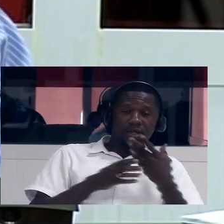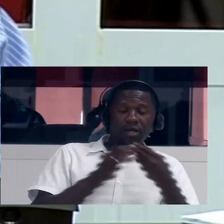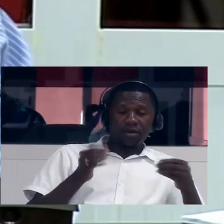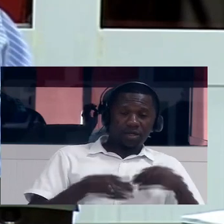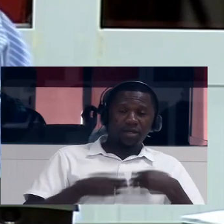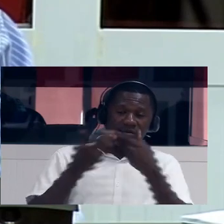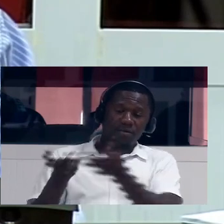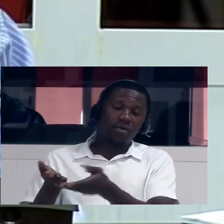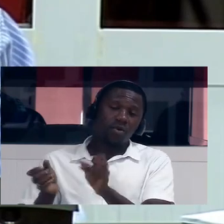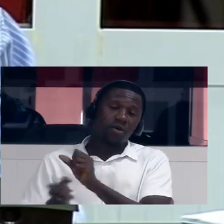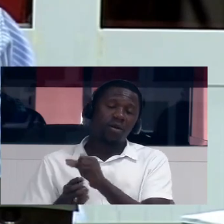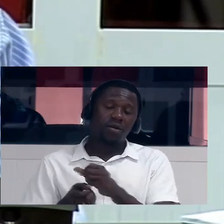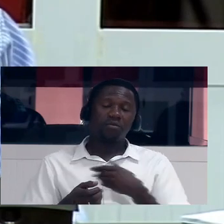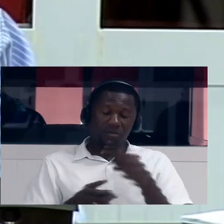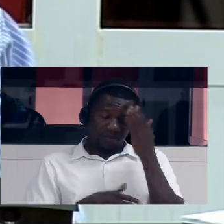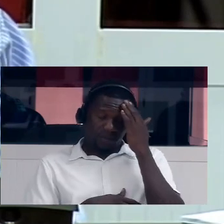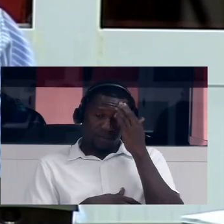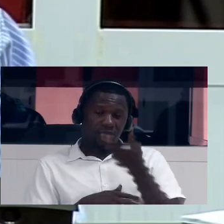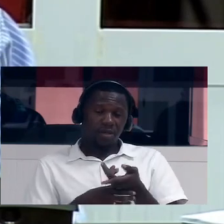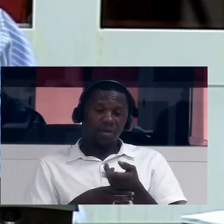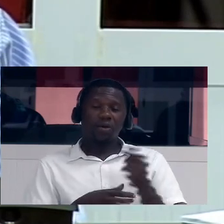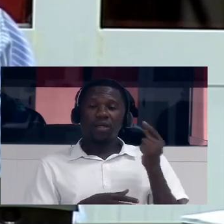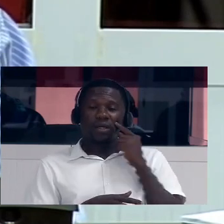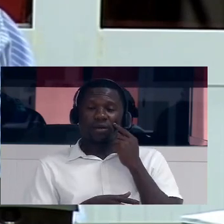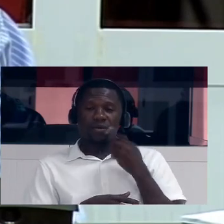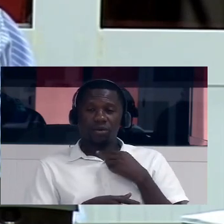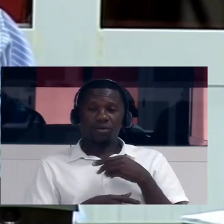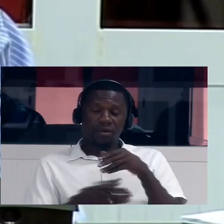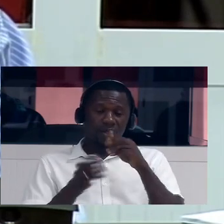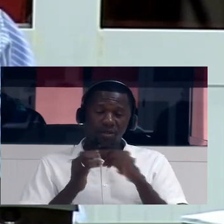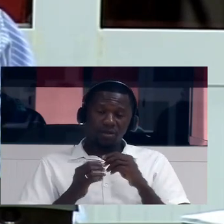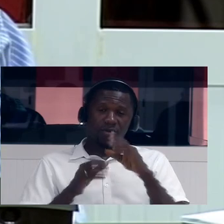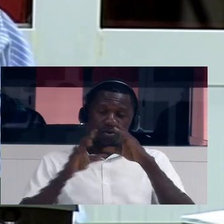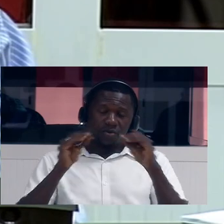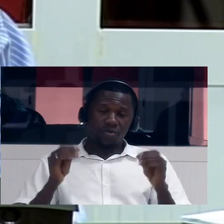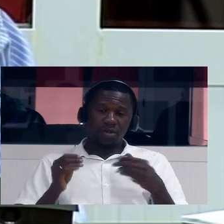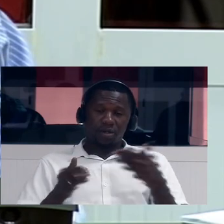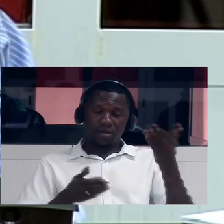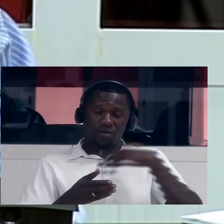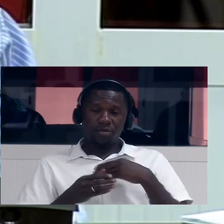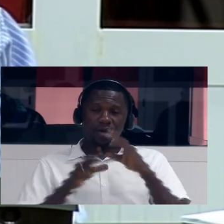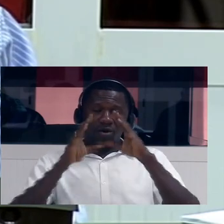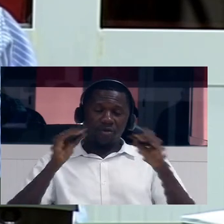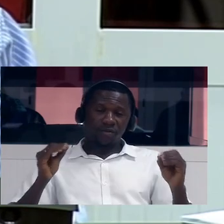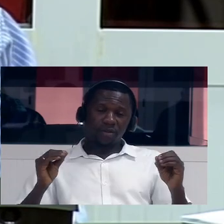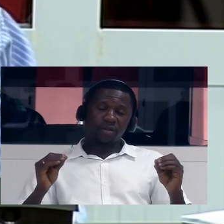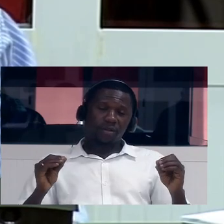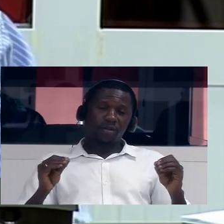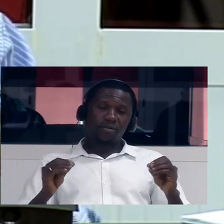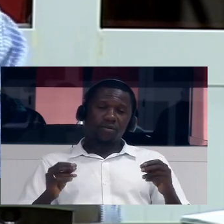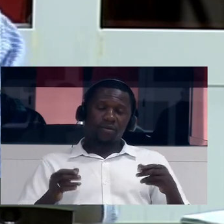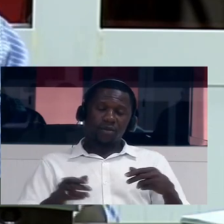I was expecting that. So on the day when I was supposed to take his early room, he came to my office to march him in, and